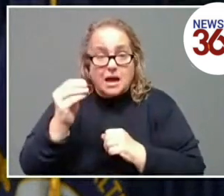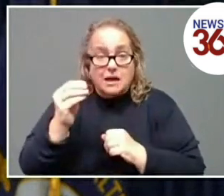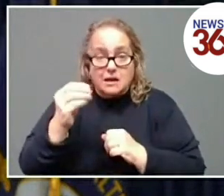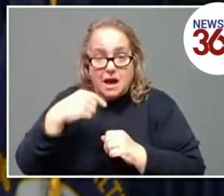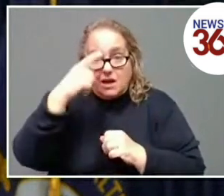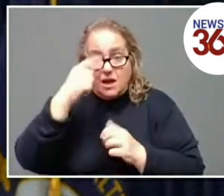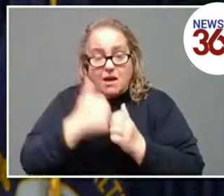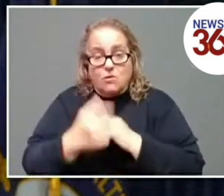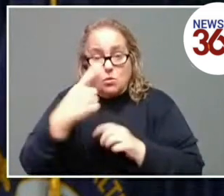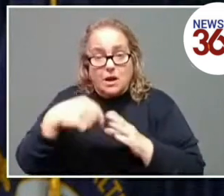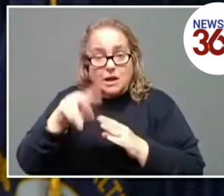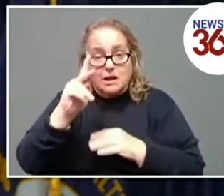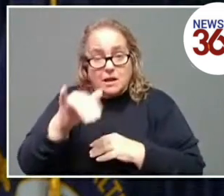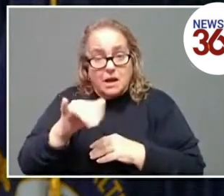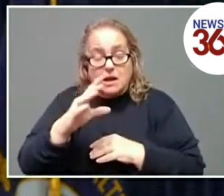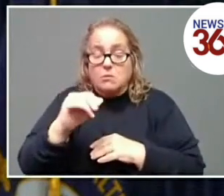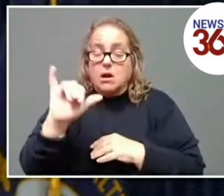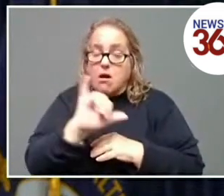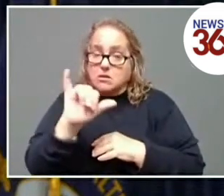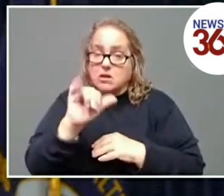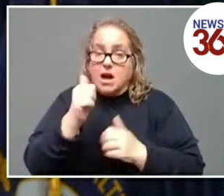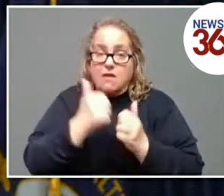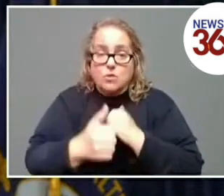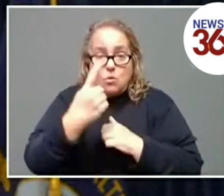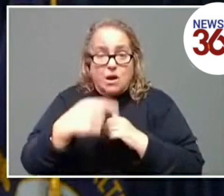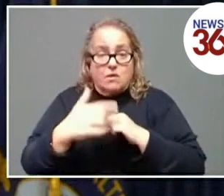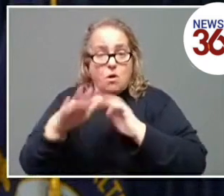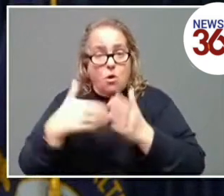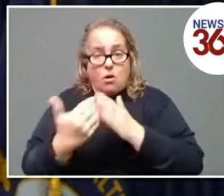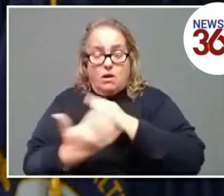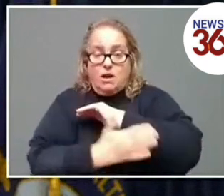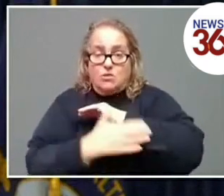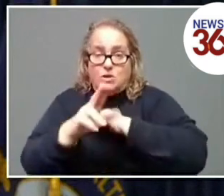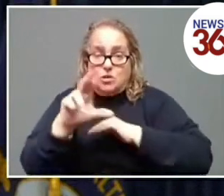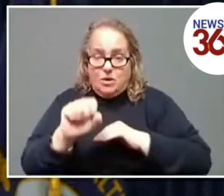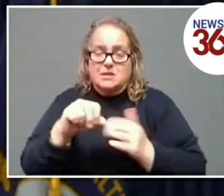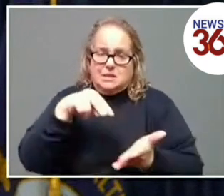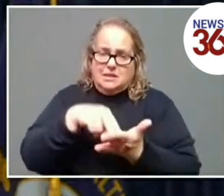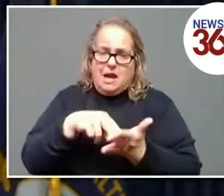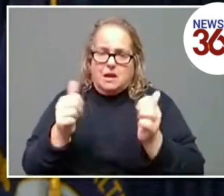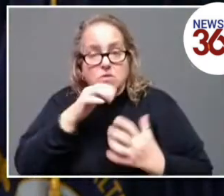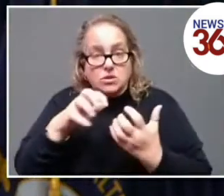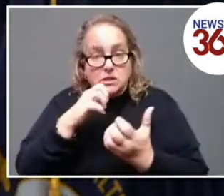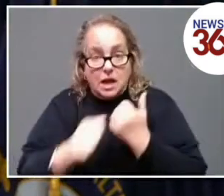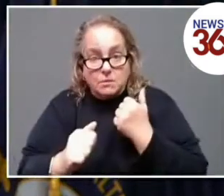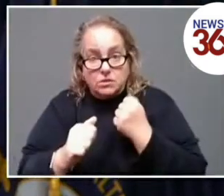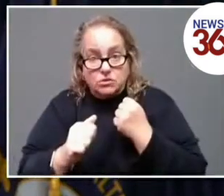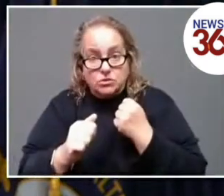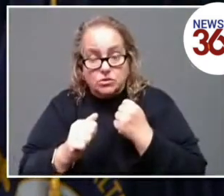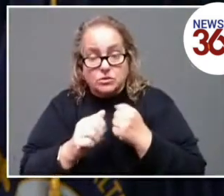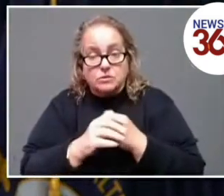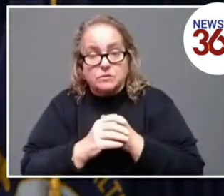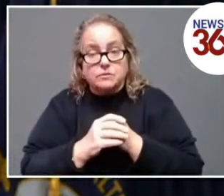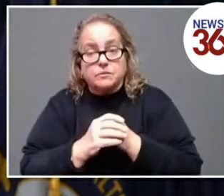Kentucky, but also everybody in the country, is standing with you. And with that, I'll turn it over to Director Dasa. As